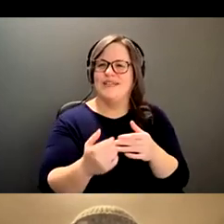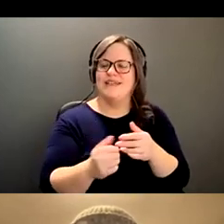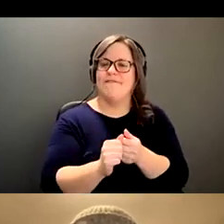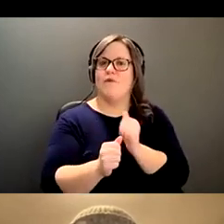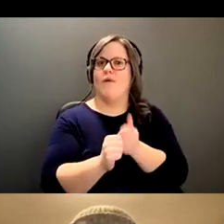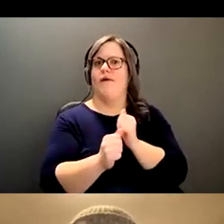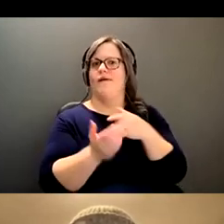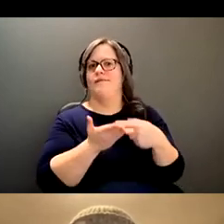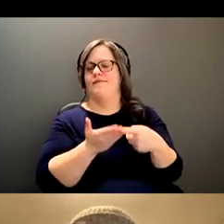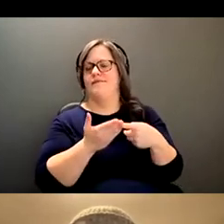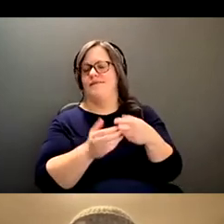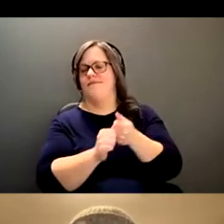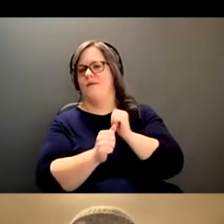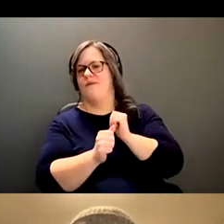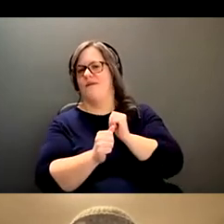And